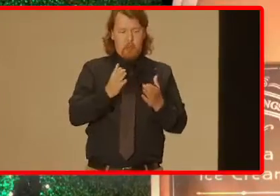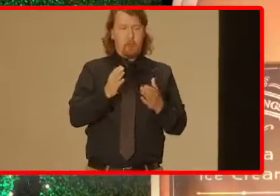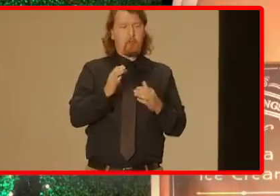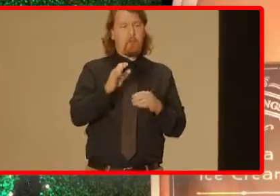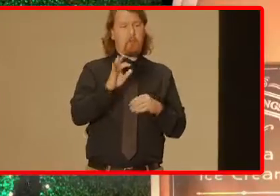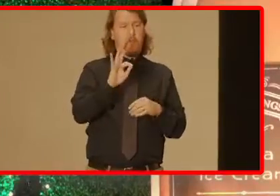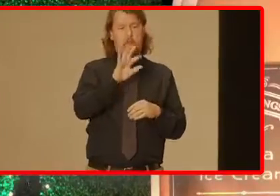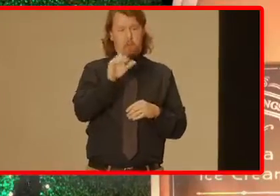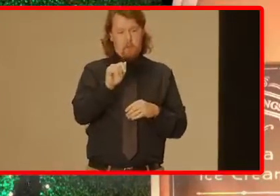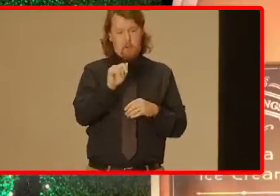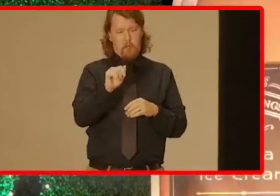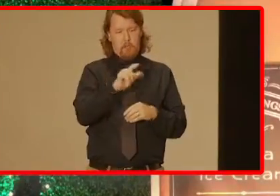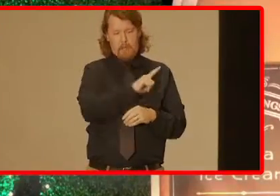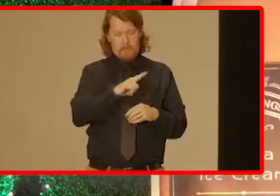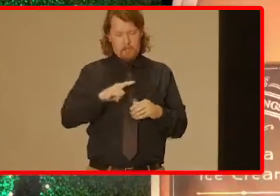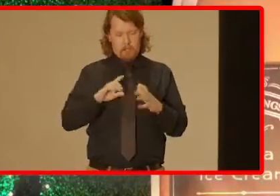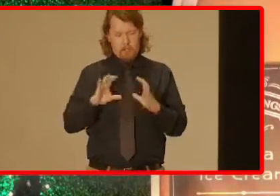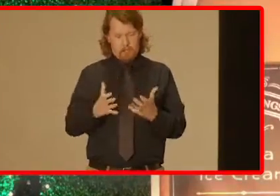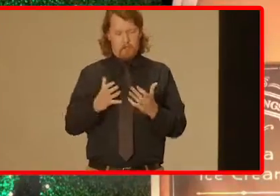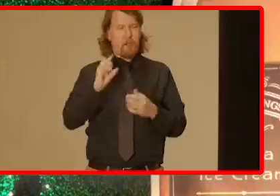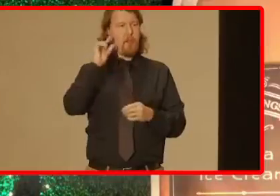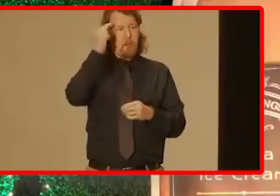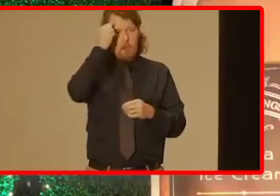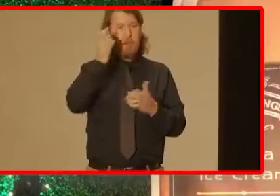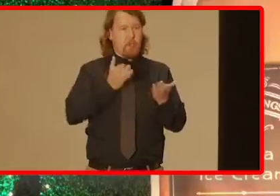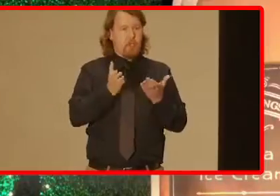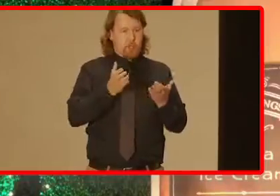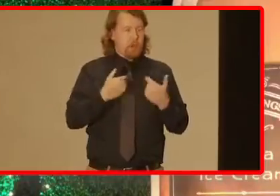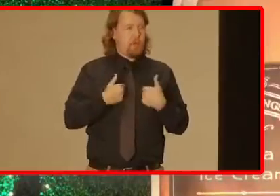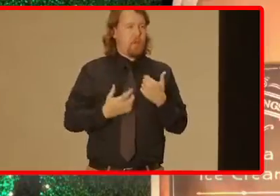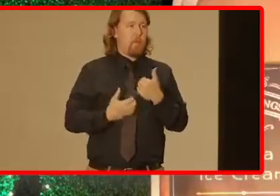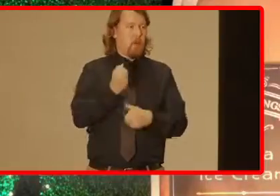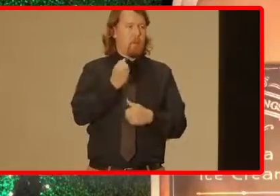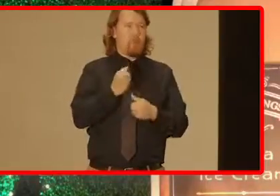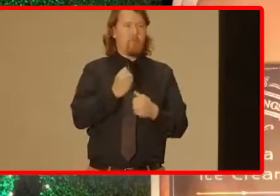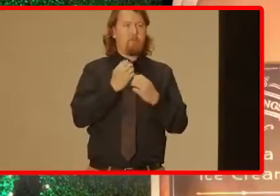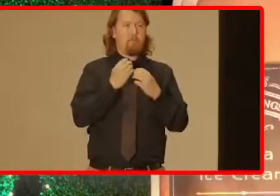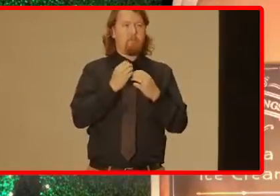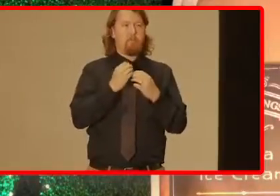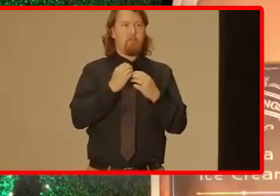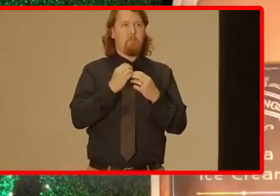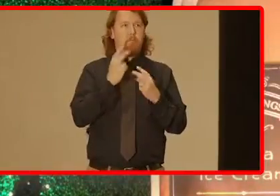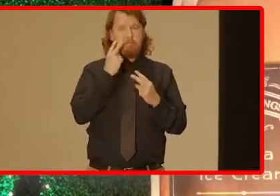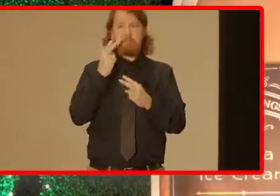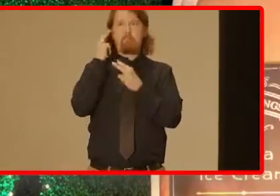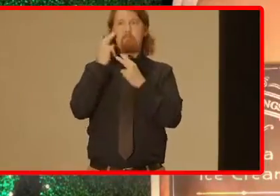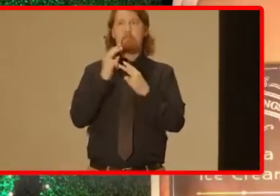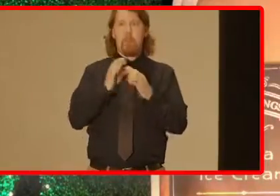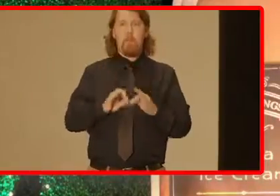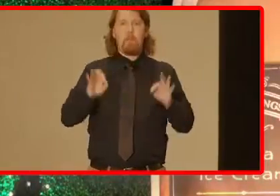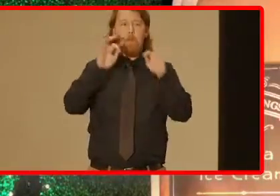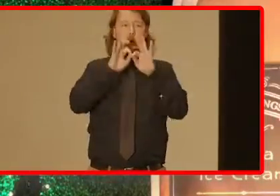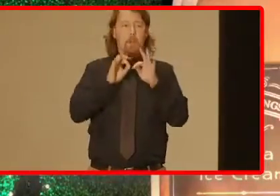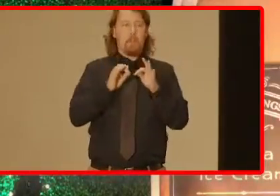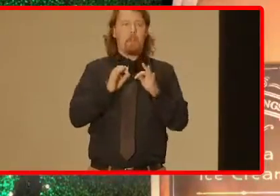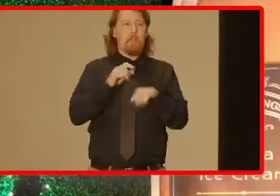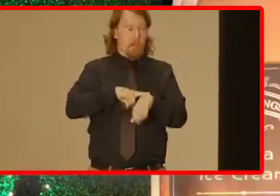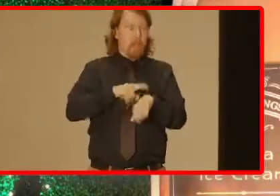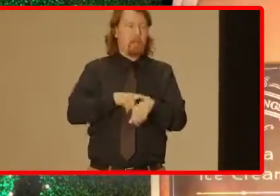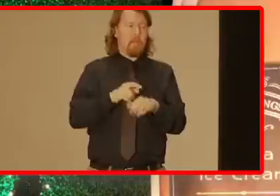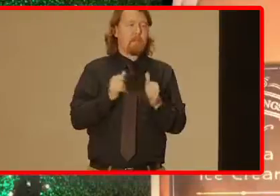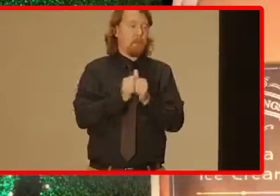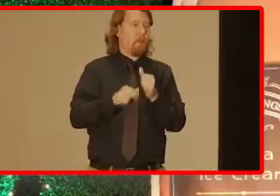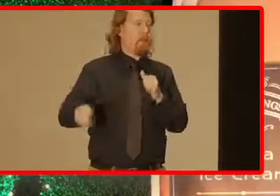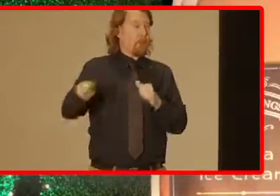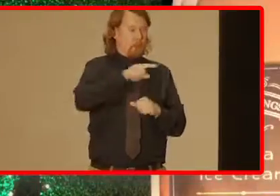government, the most meaningful experience that I have annually is to be with you, my friends. God bless you